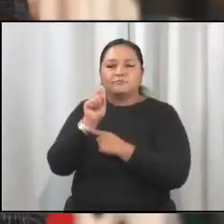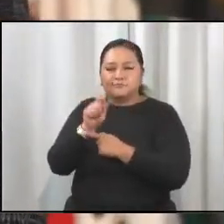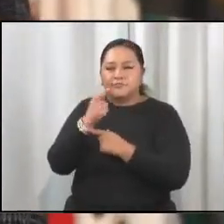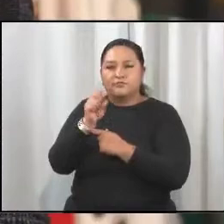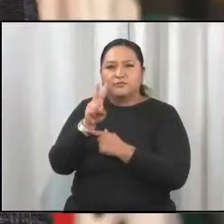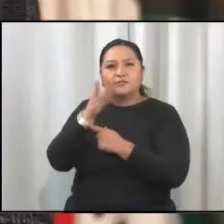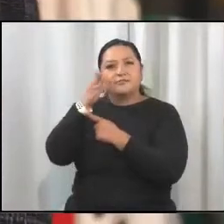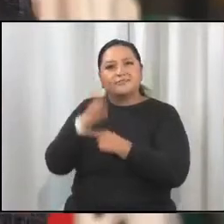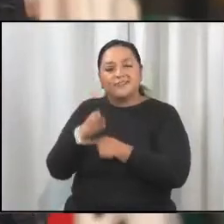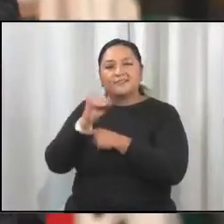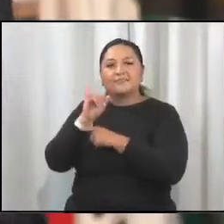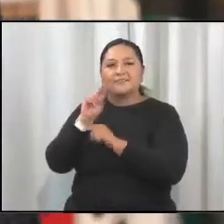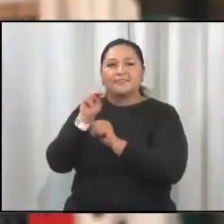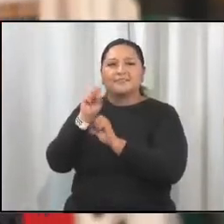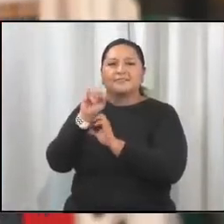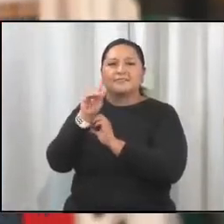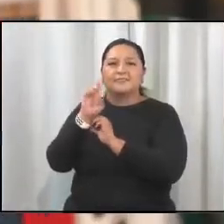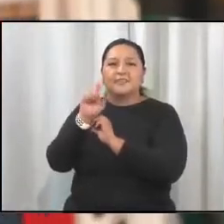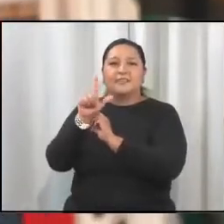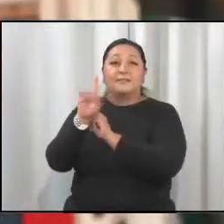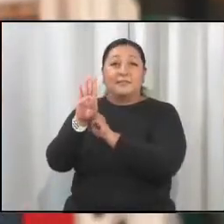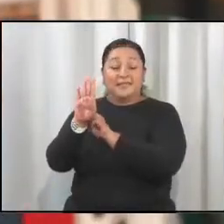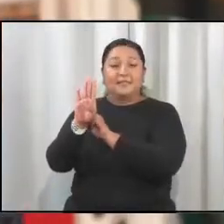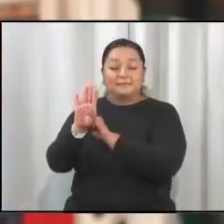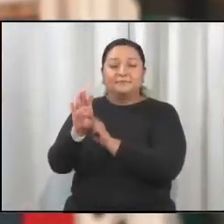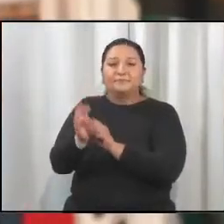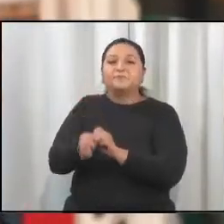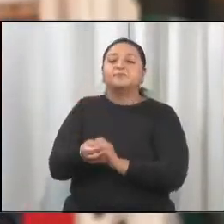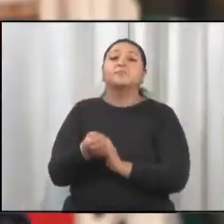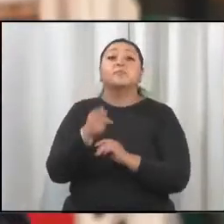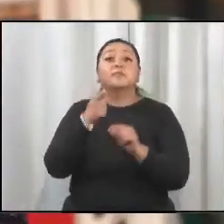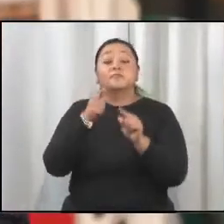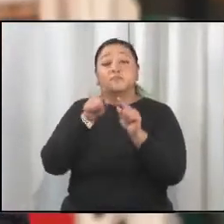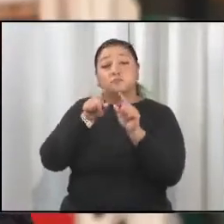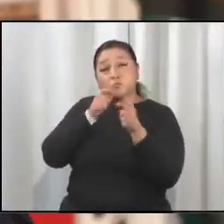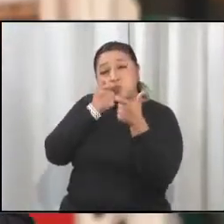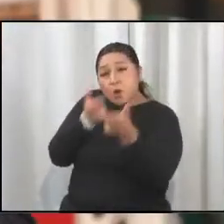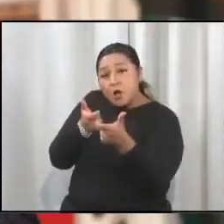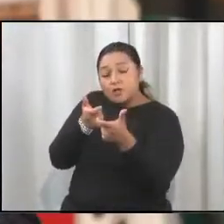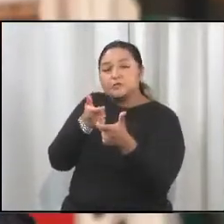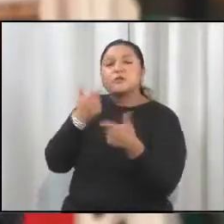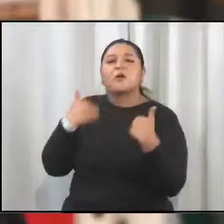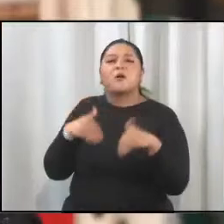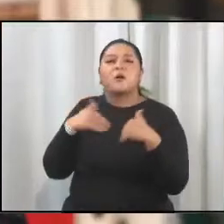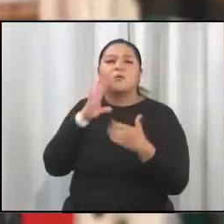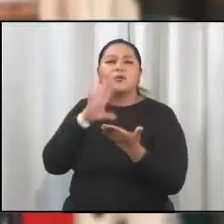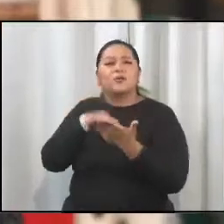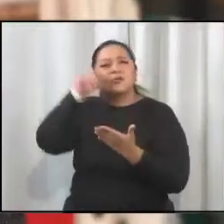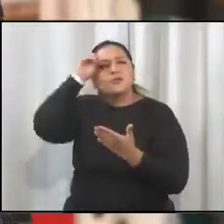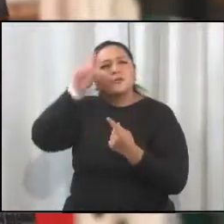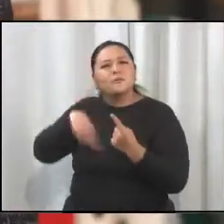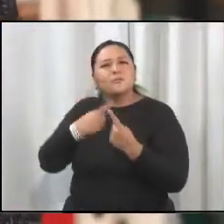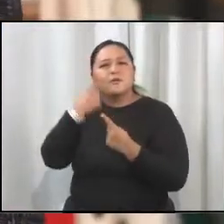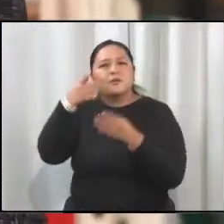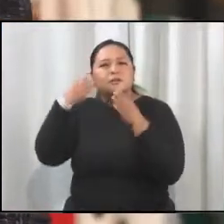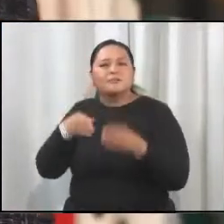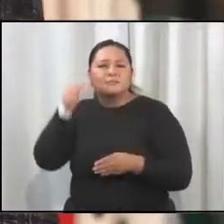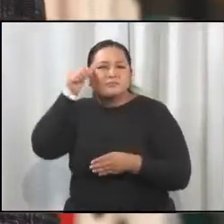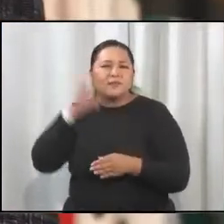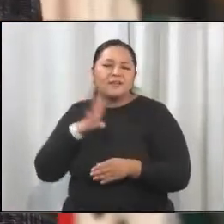longbeach.gov/InsideLB. Get on there today and you'll learn about the incredible story of a gentleman named Kenny Watkins.